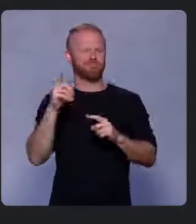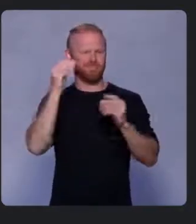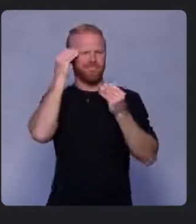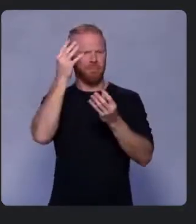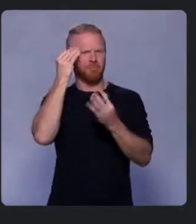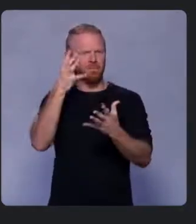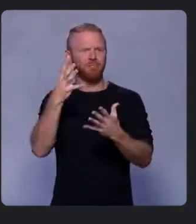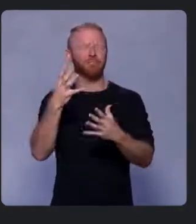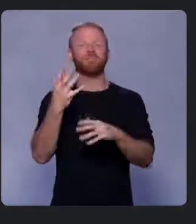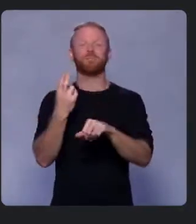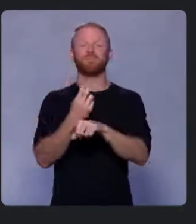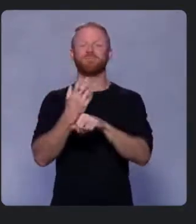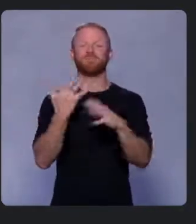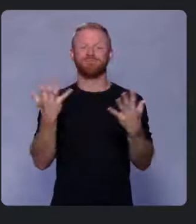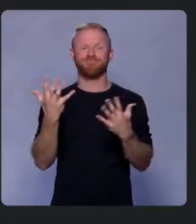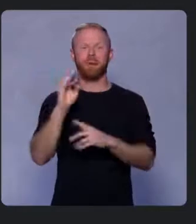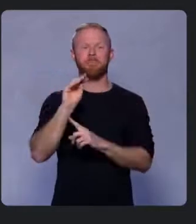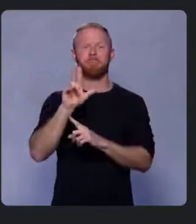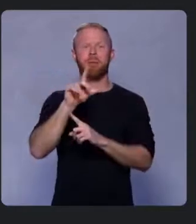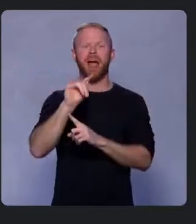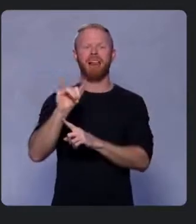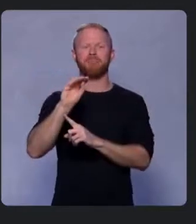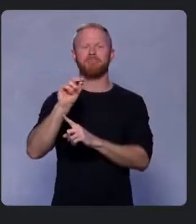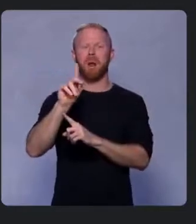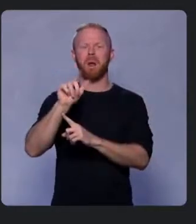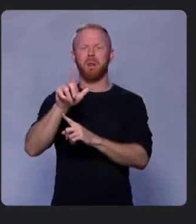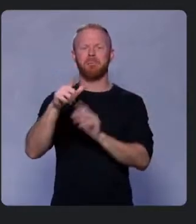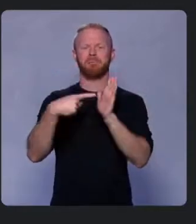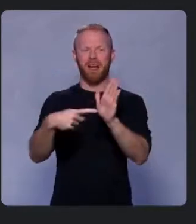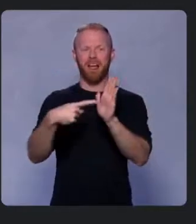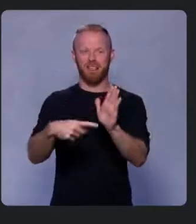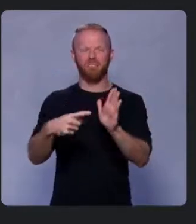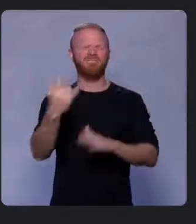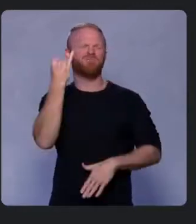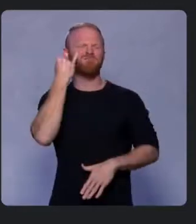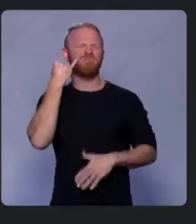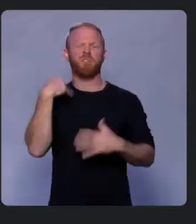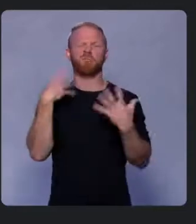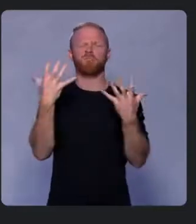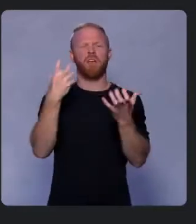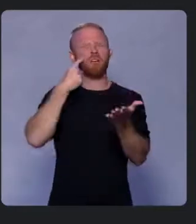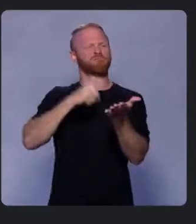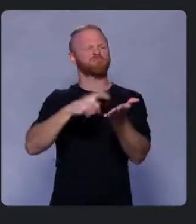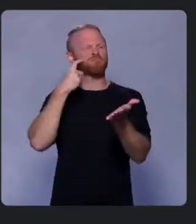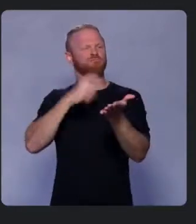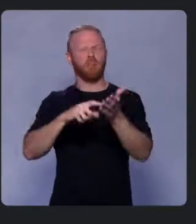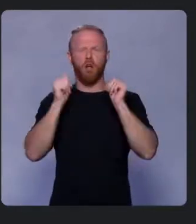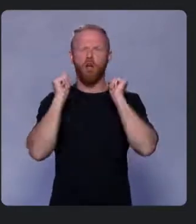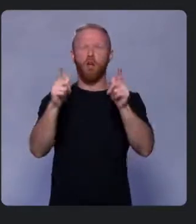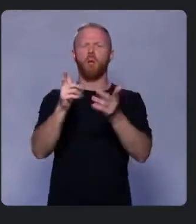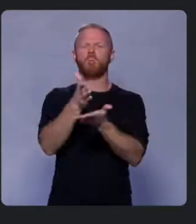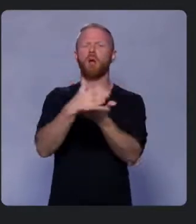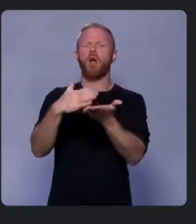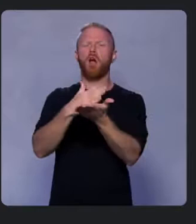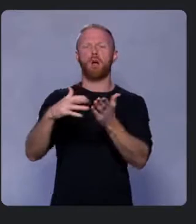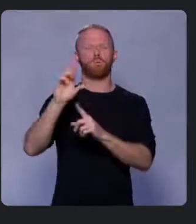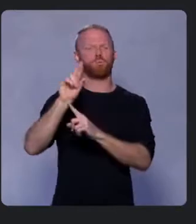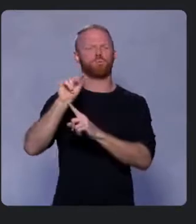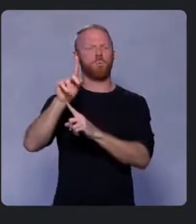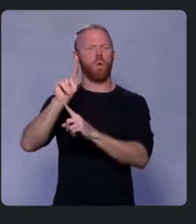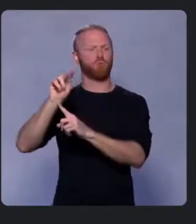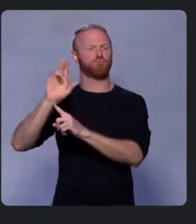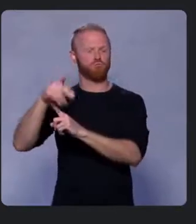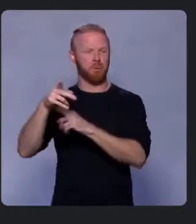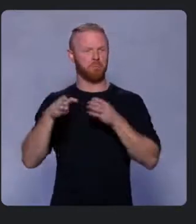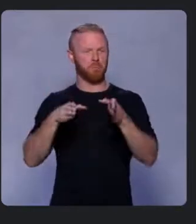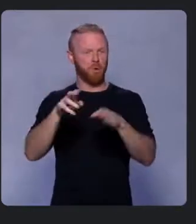called multimodal models. Let's say we want a model to recognize all facets of a road trip. That could mean the